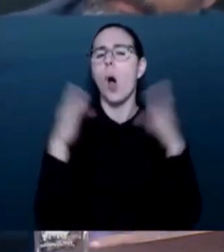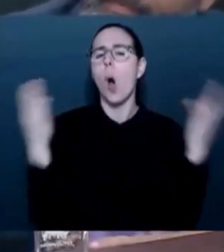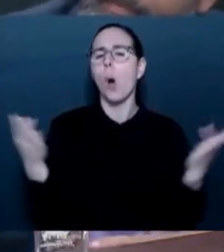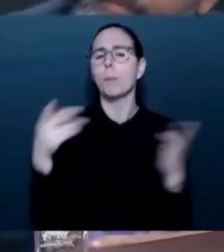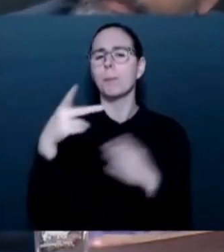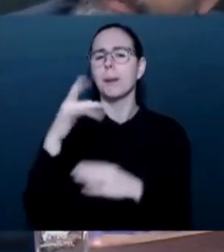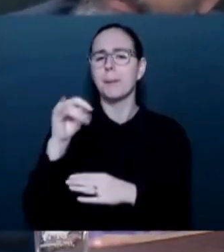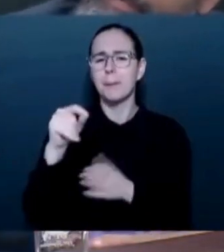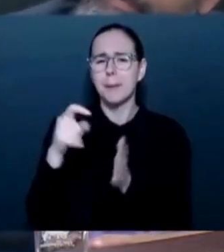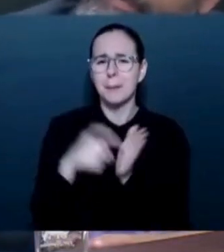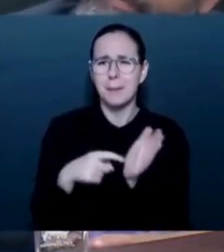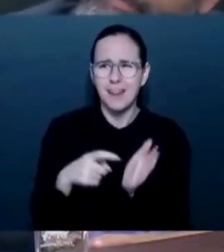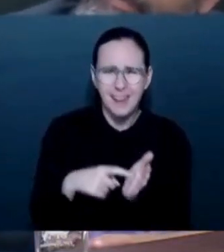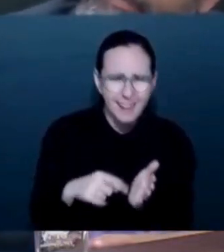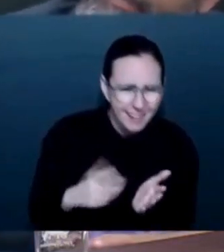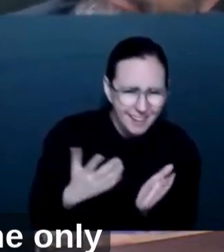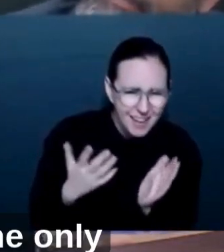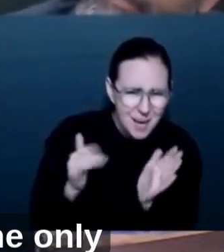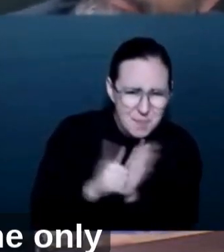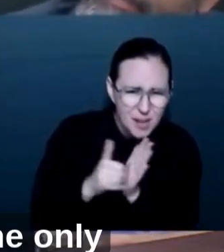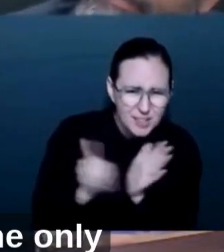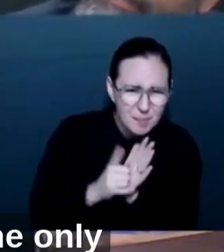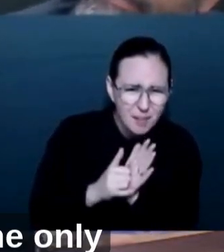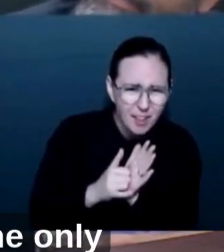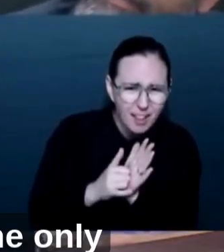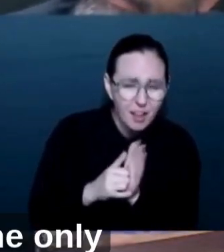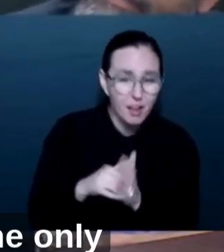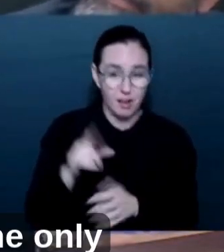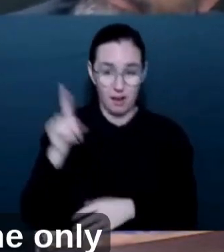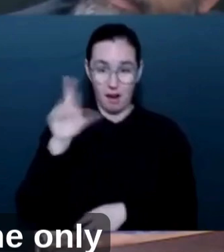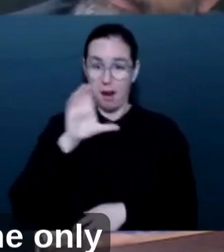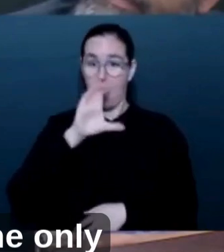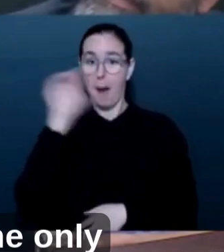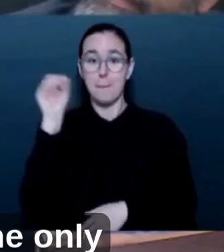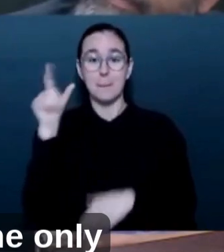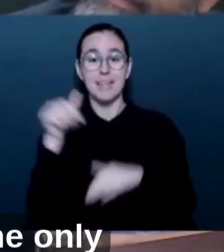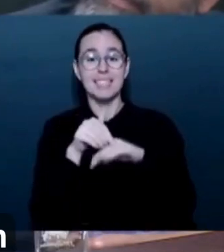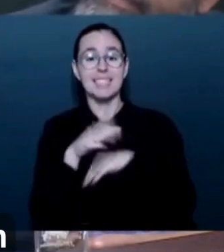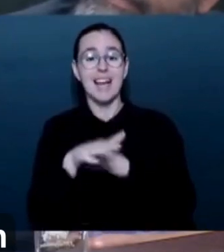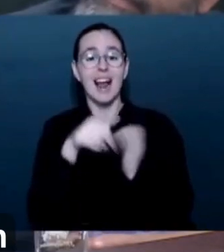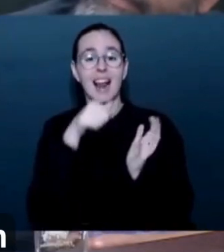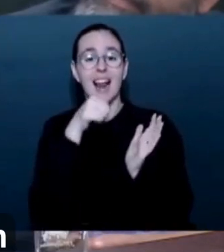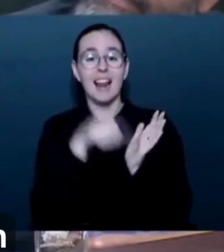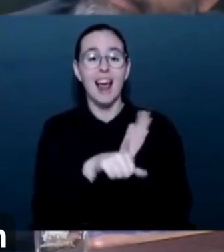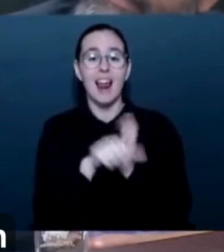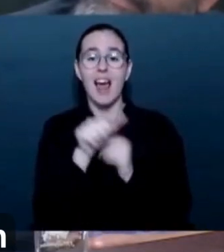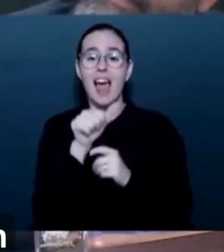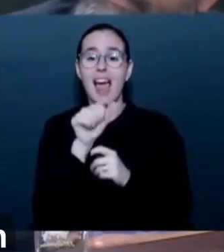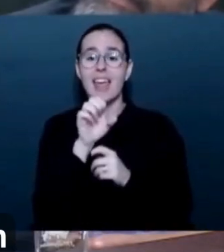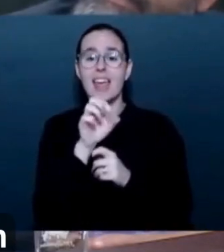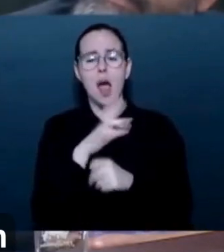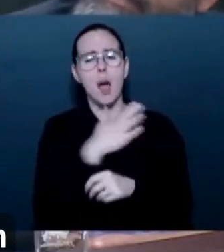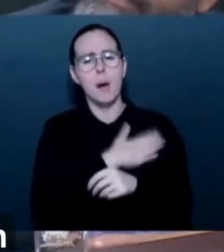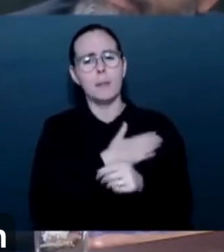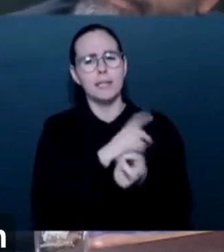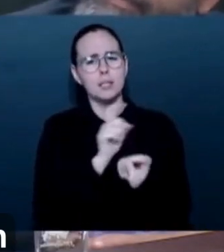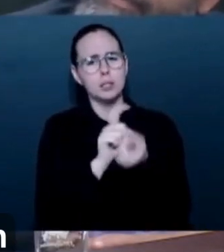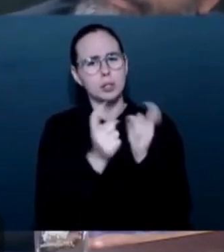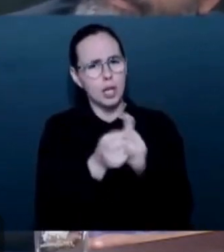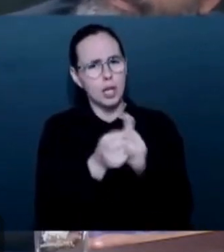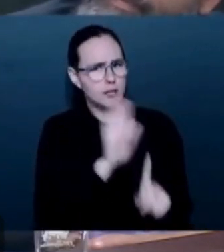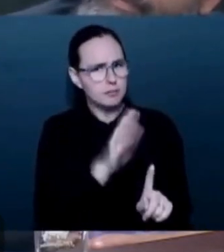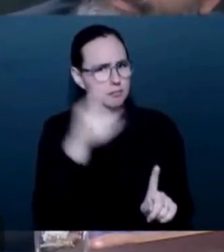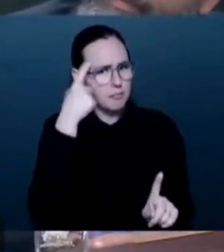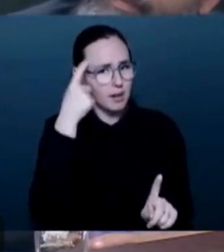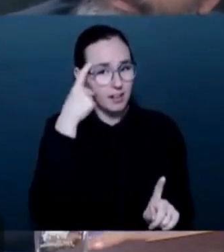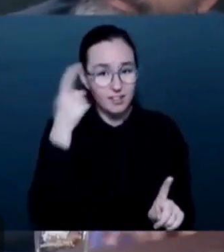actually sent a letter to the AER asking for reconsideration of this new direction because the only technically and economically viable